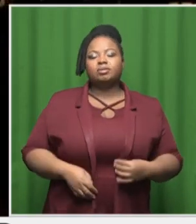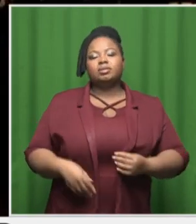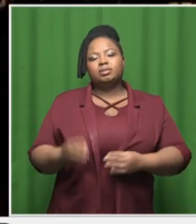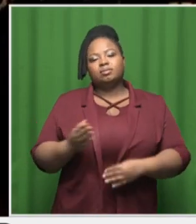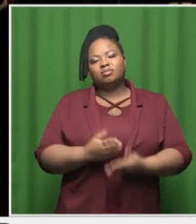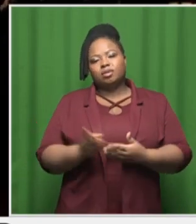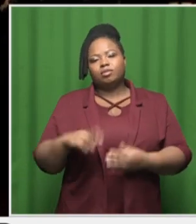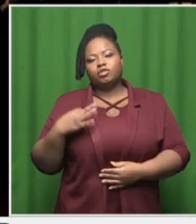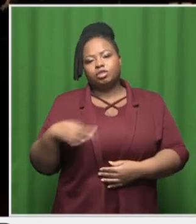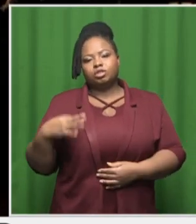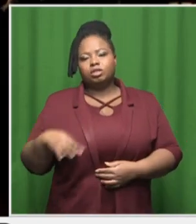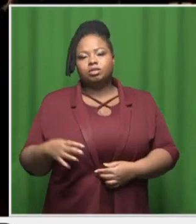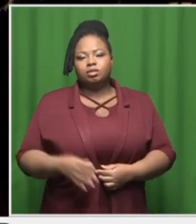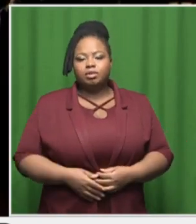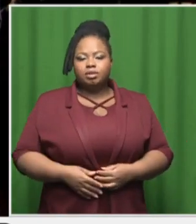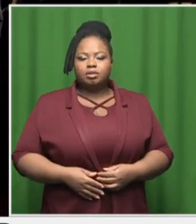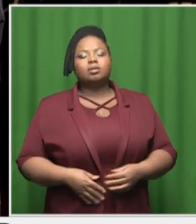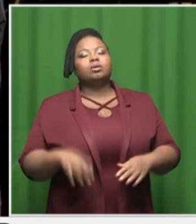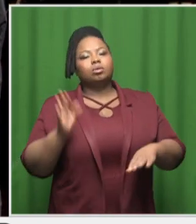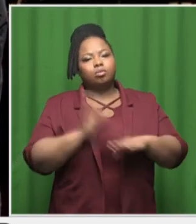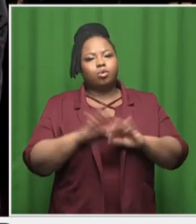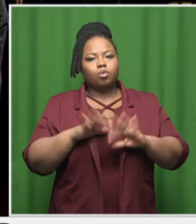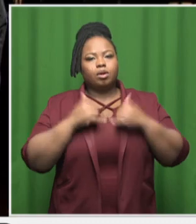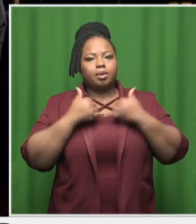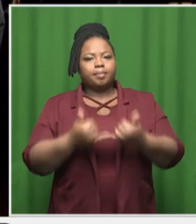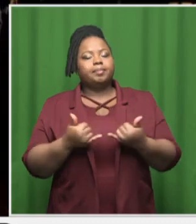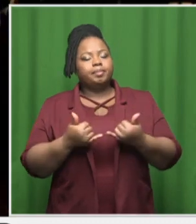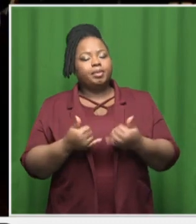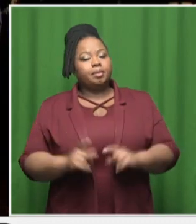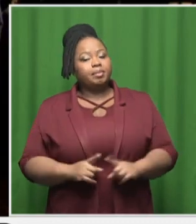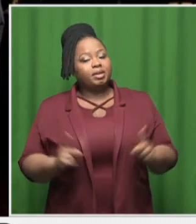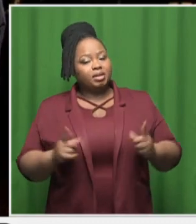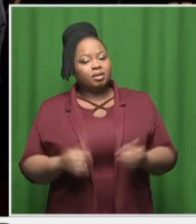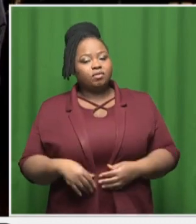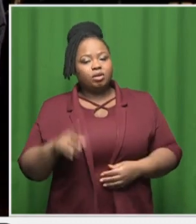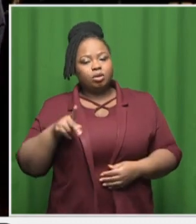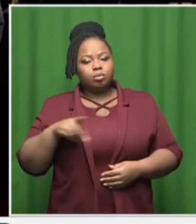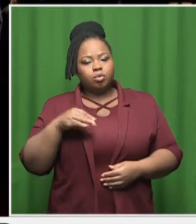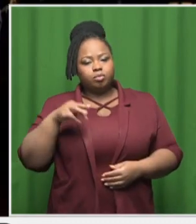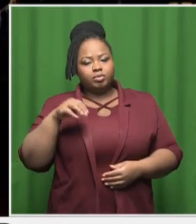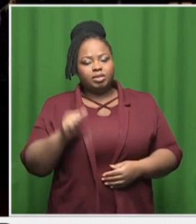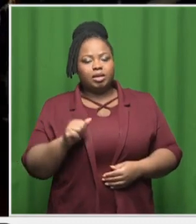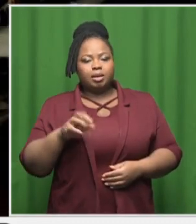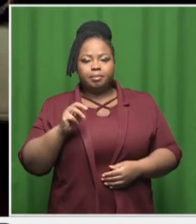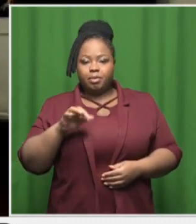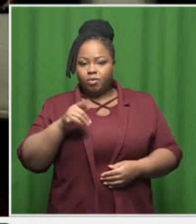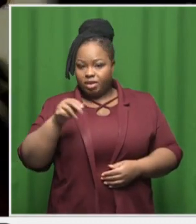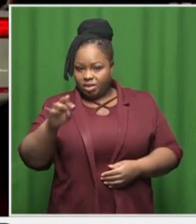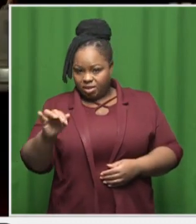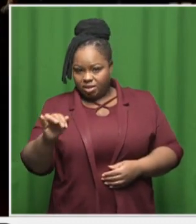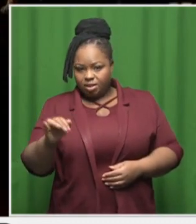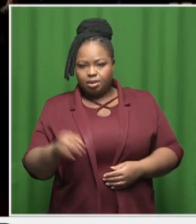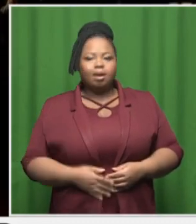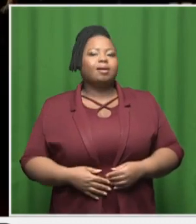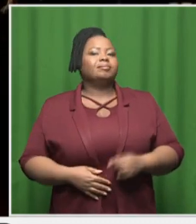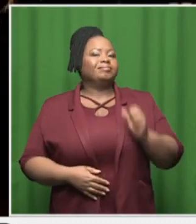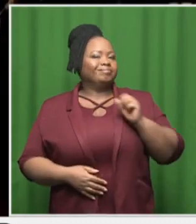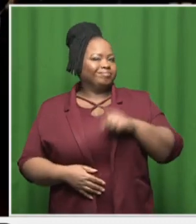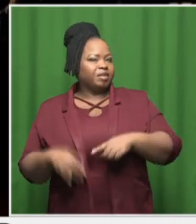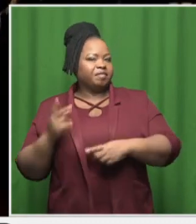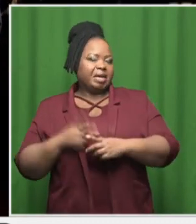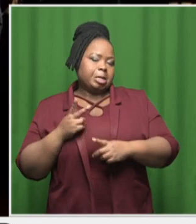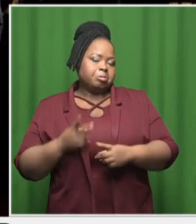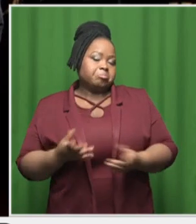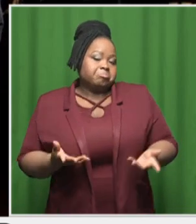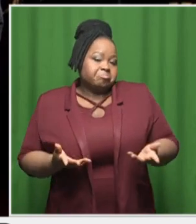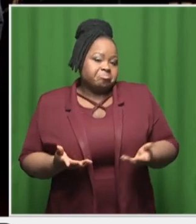these girls, they have many more World Cups in them. Yeah. But for someone like Phumza Maweni, for example, this could be her final.